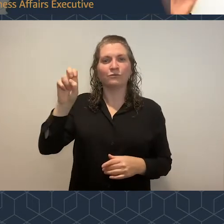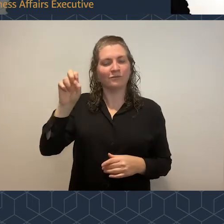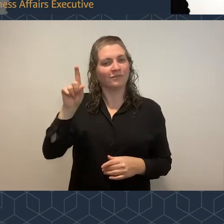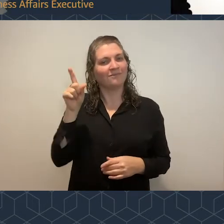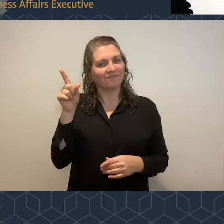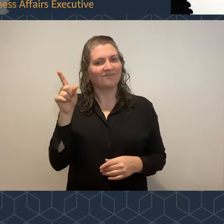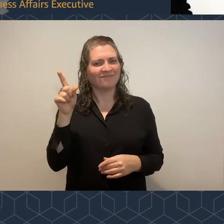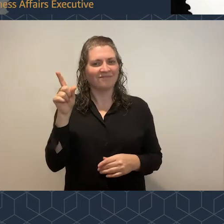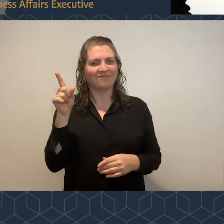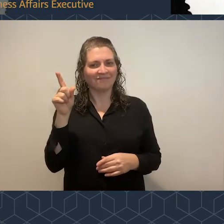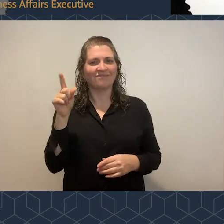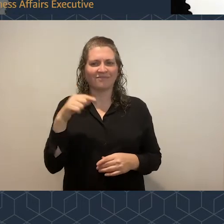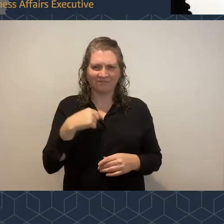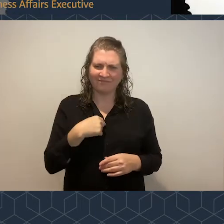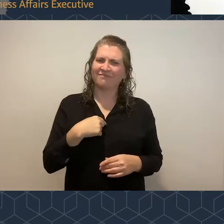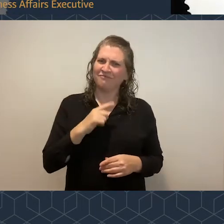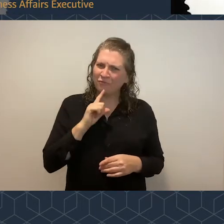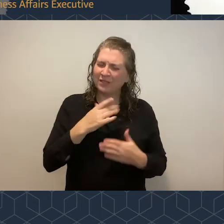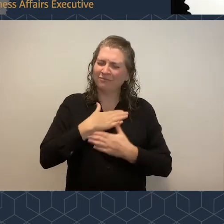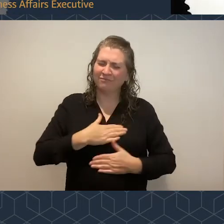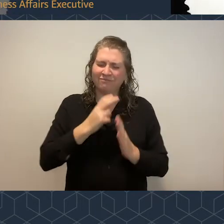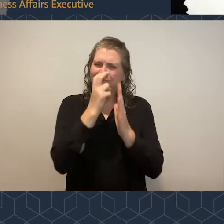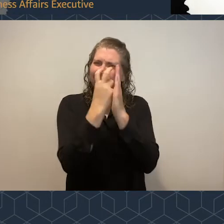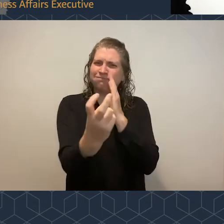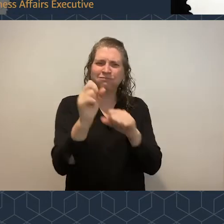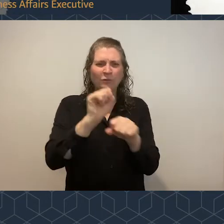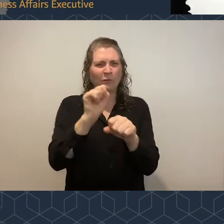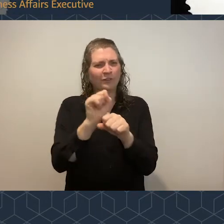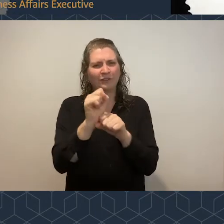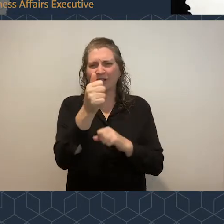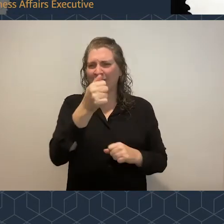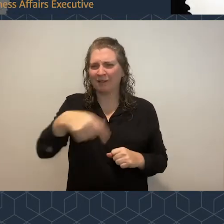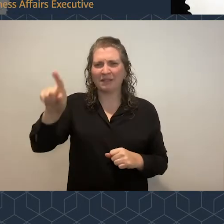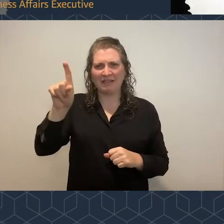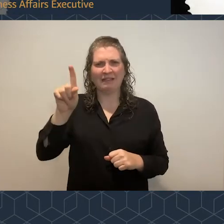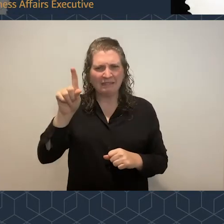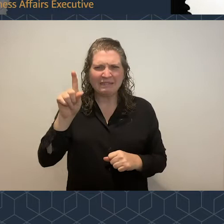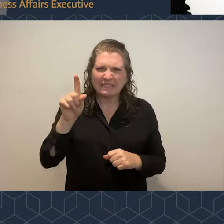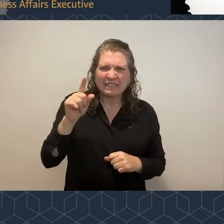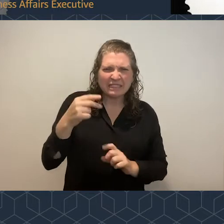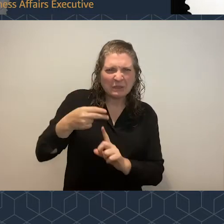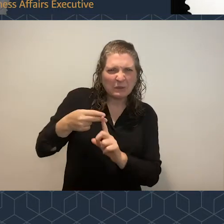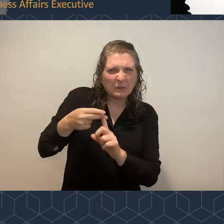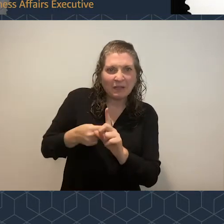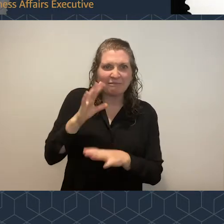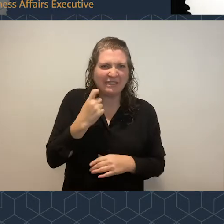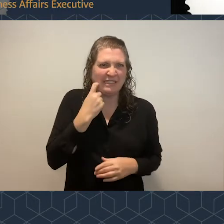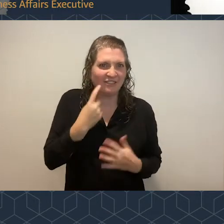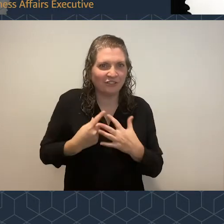Hello, everyone. My name is Marjorie Williams, also she, her. I joined